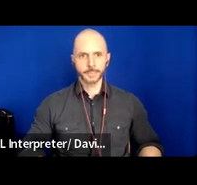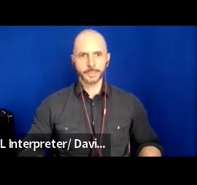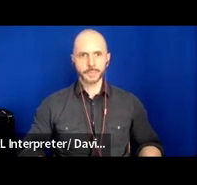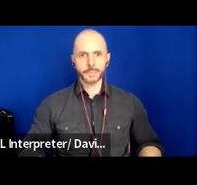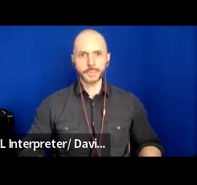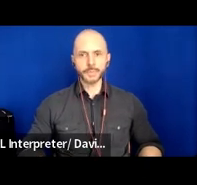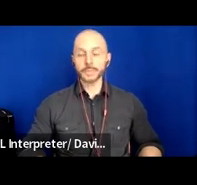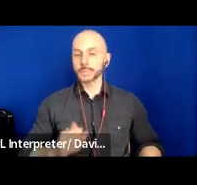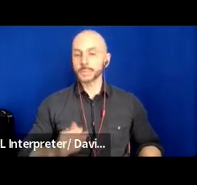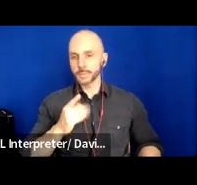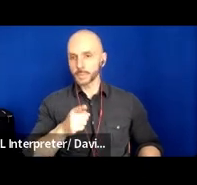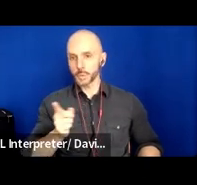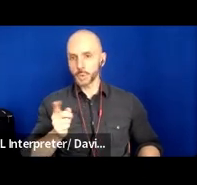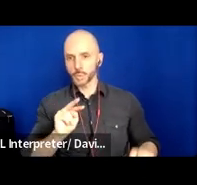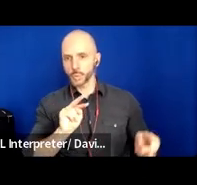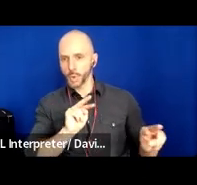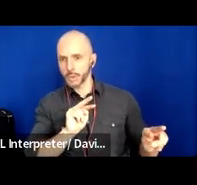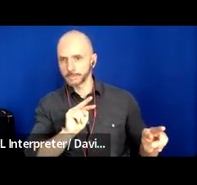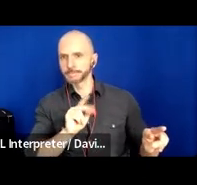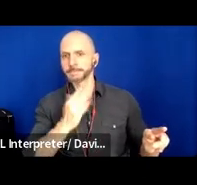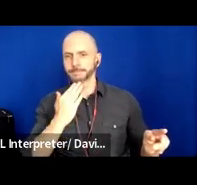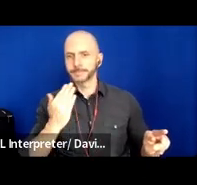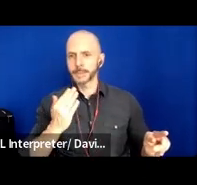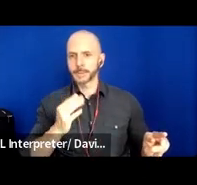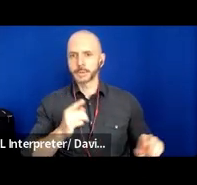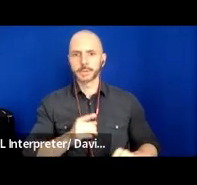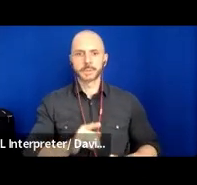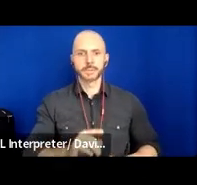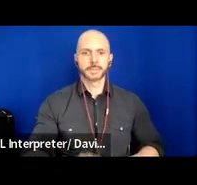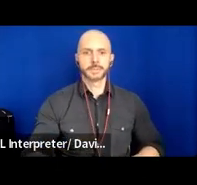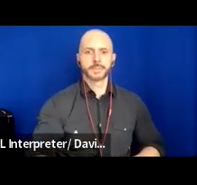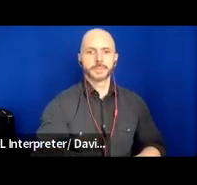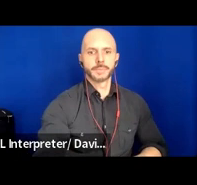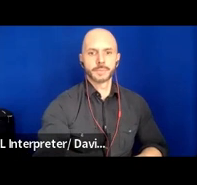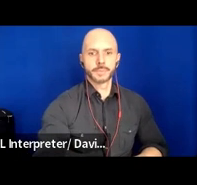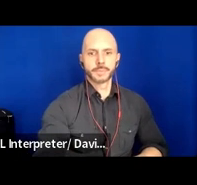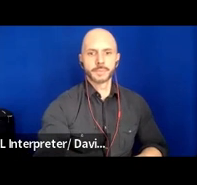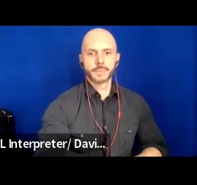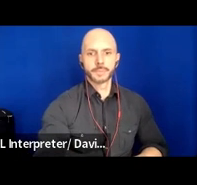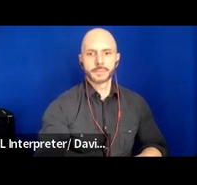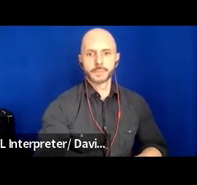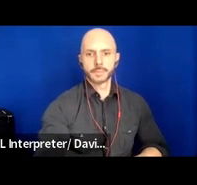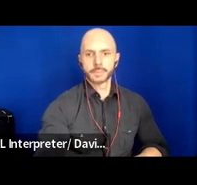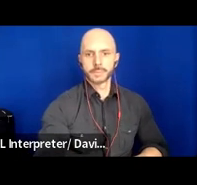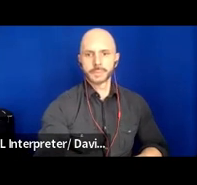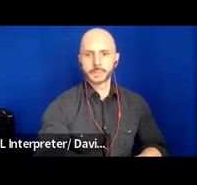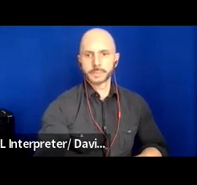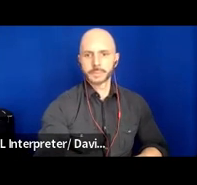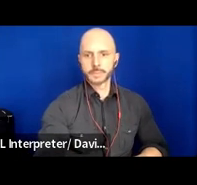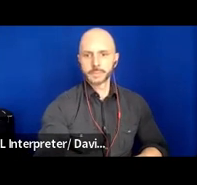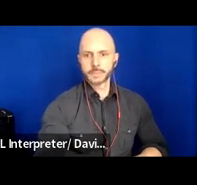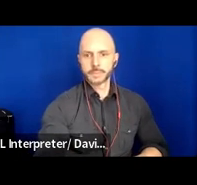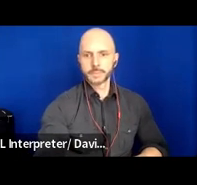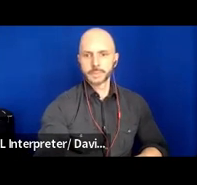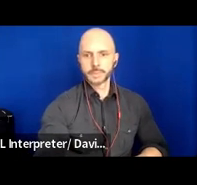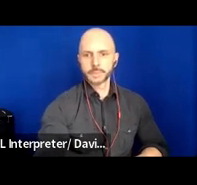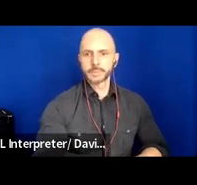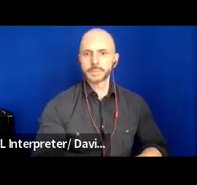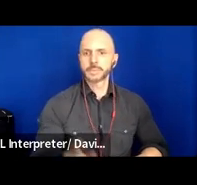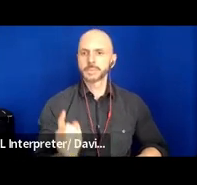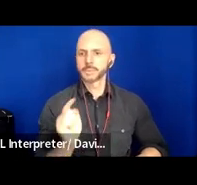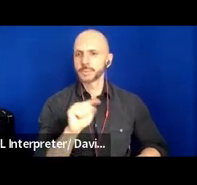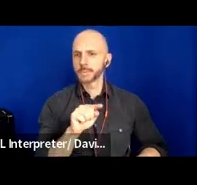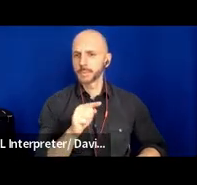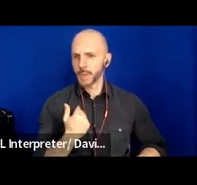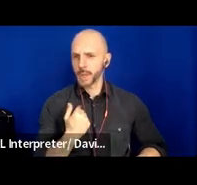for watching that. And again, any responses? And I see there's a question from Joseph who's asking about how does this